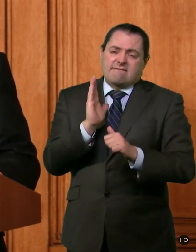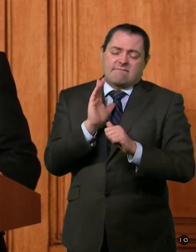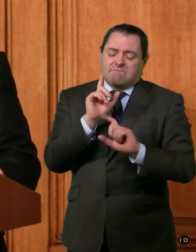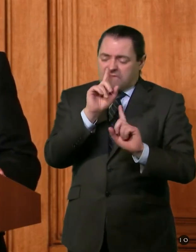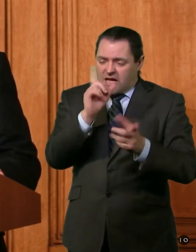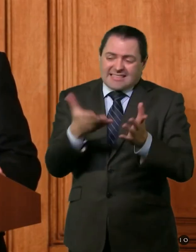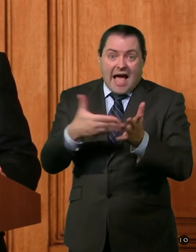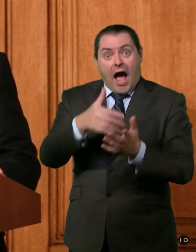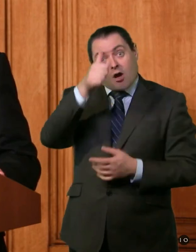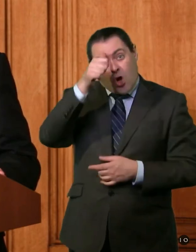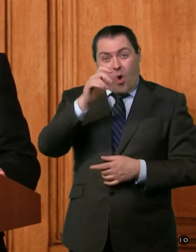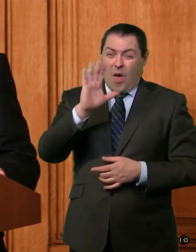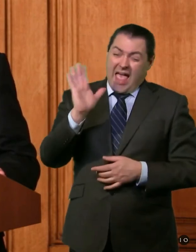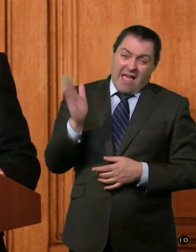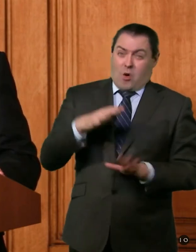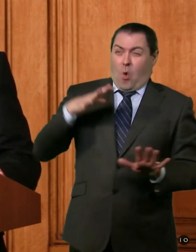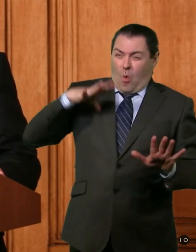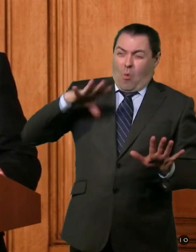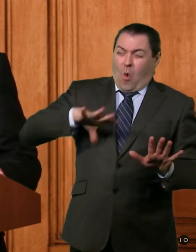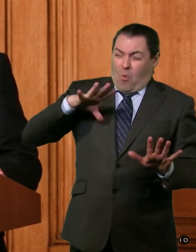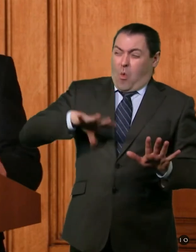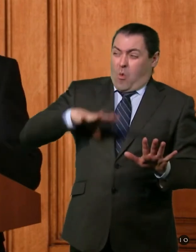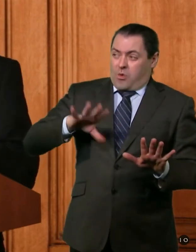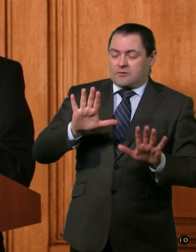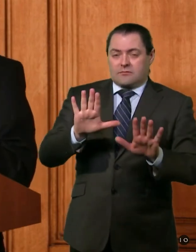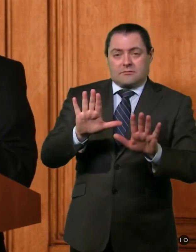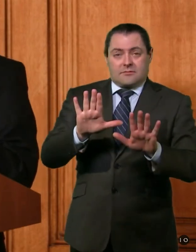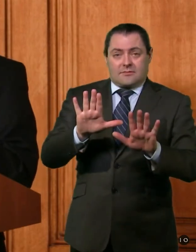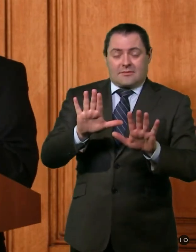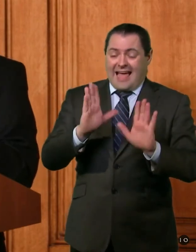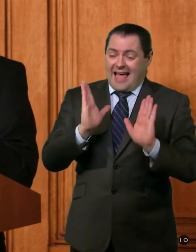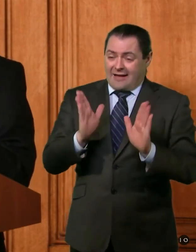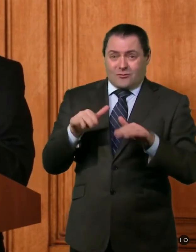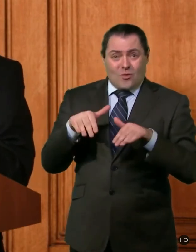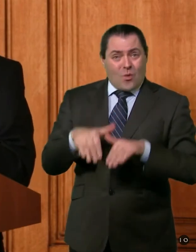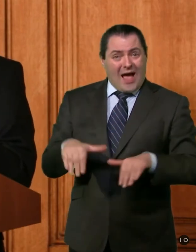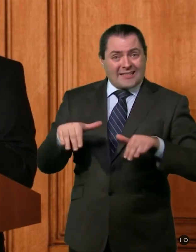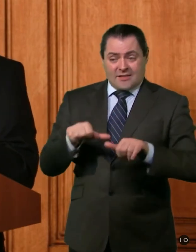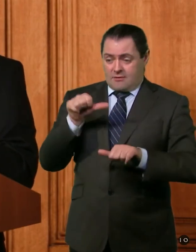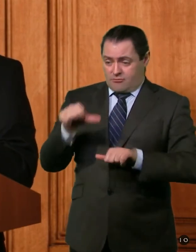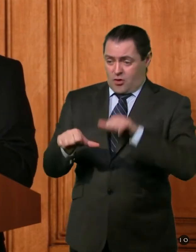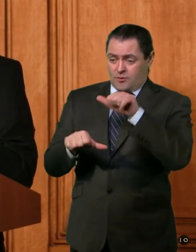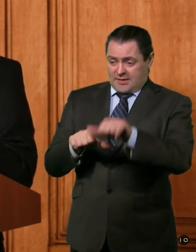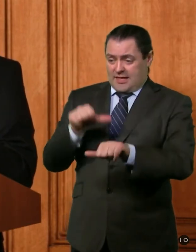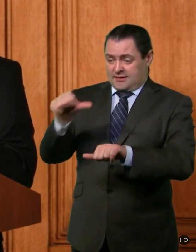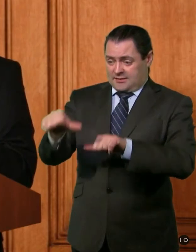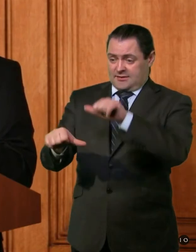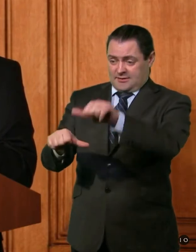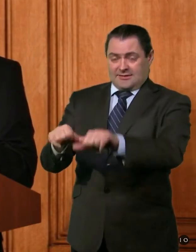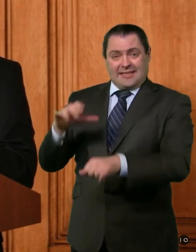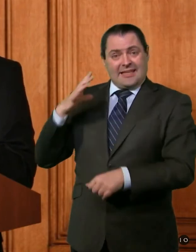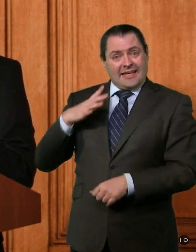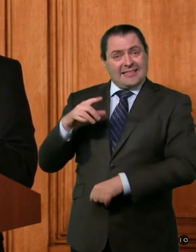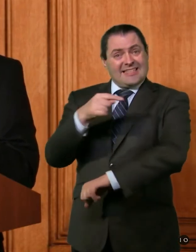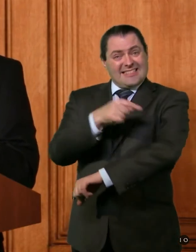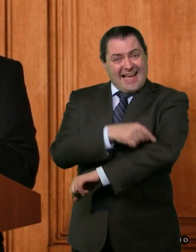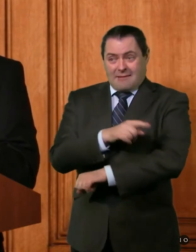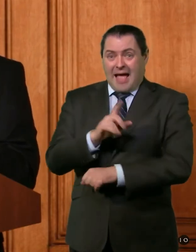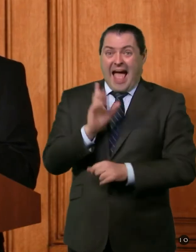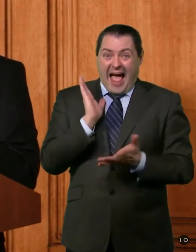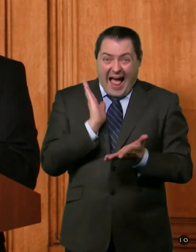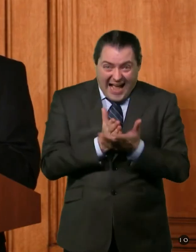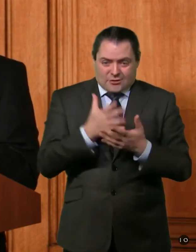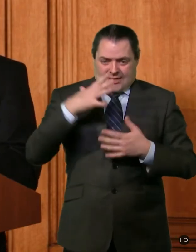faster than we can get it. We've actually got to give people time to be vaccinated and then exposed